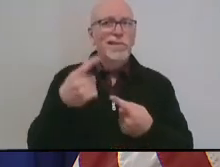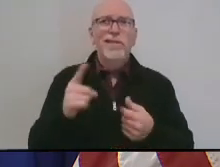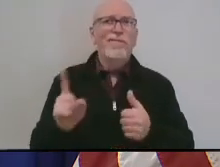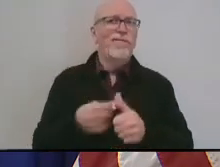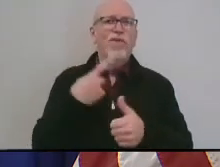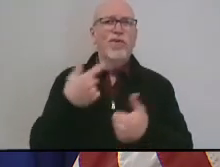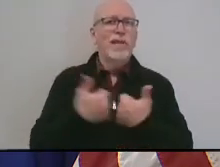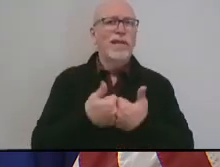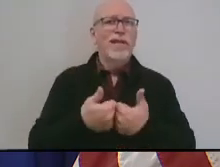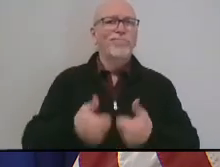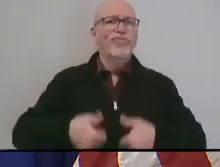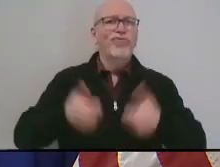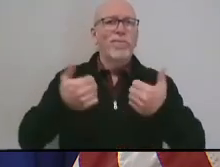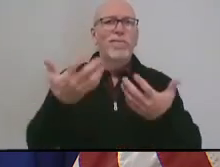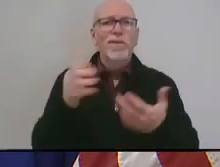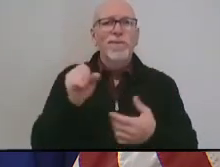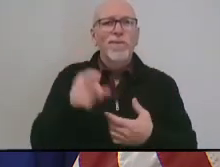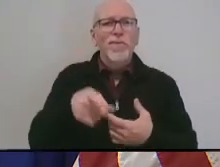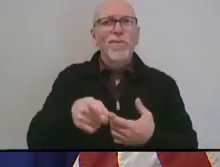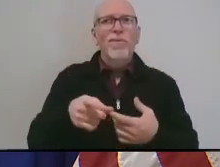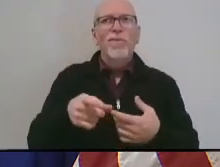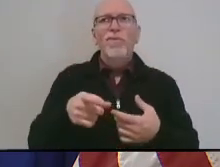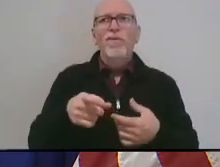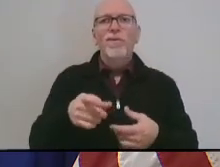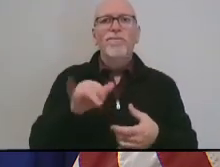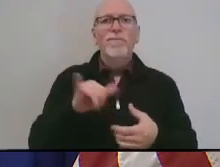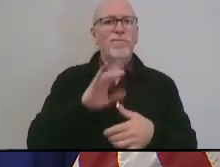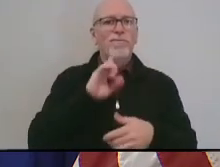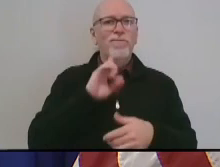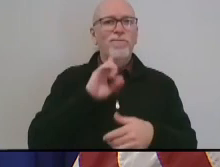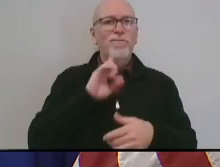been institutionalized for them, and they know